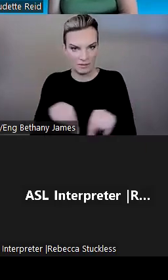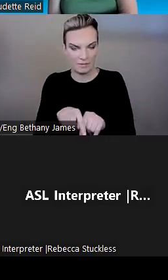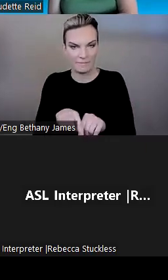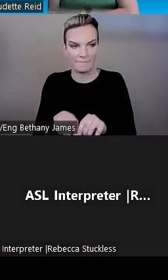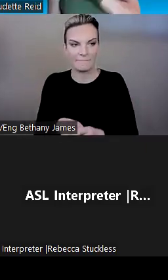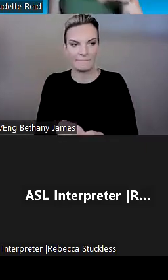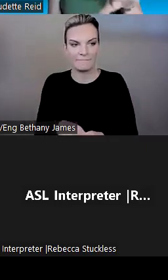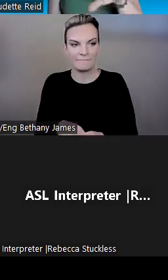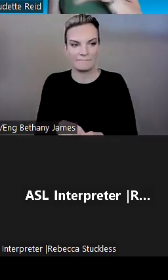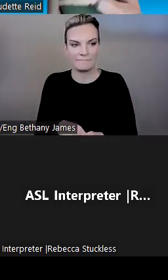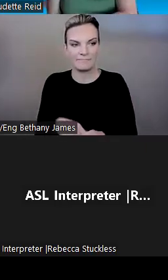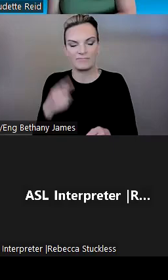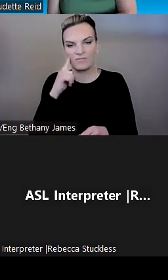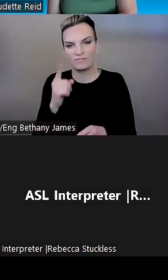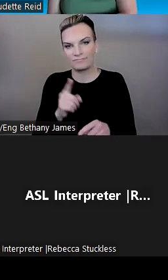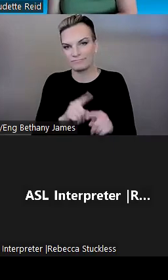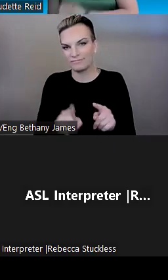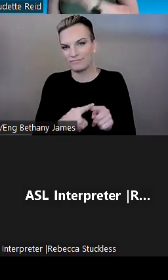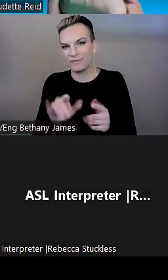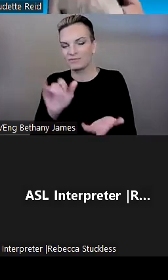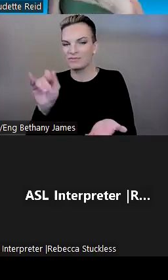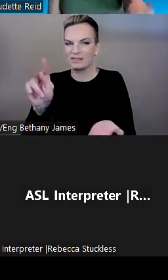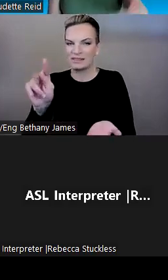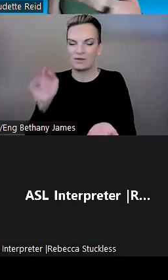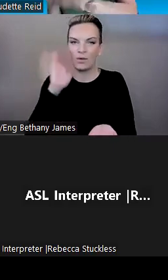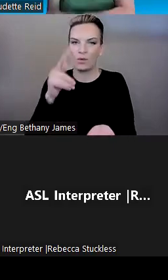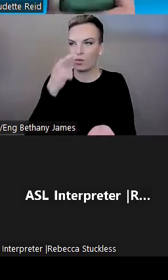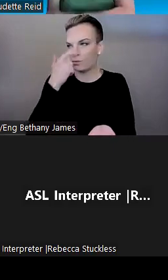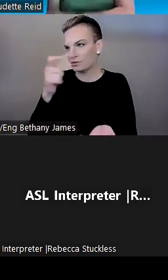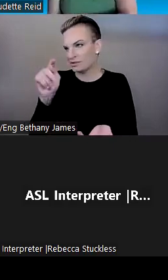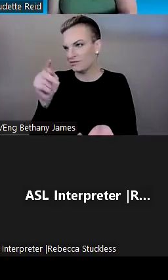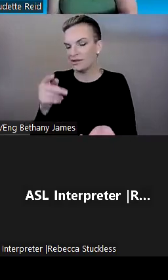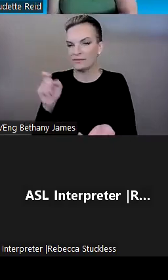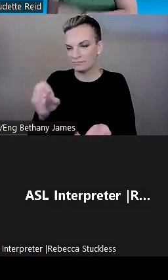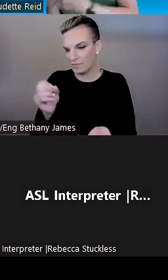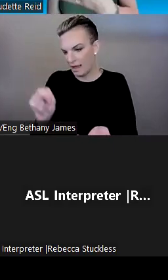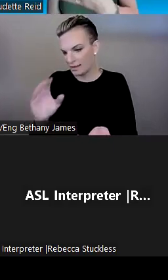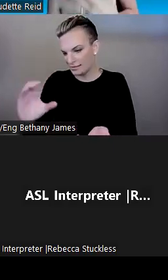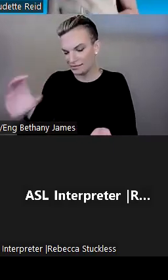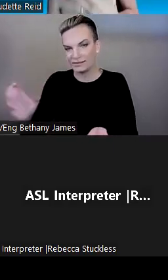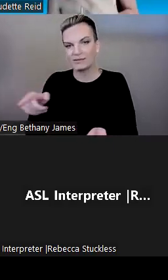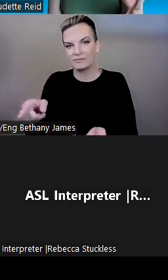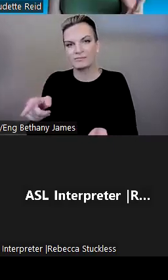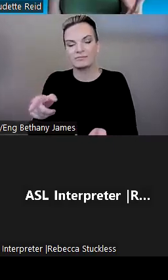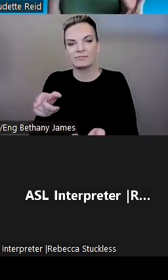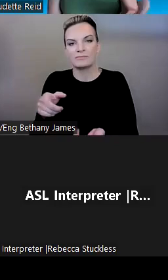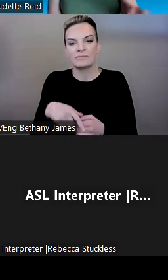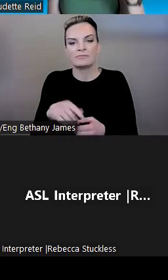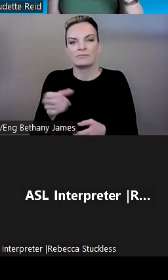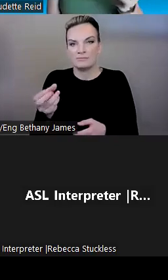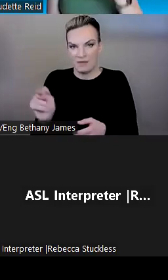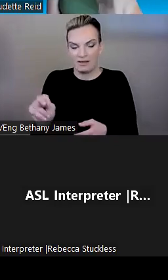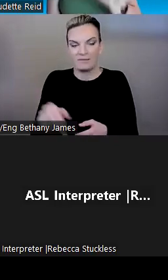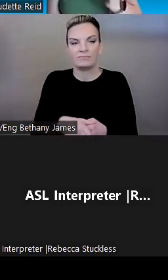and action. Now that's what you see on TV when you're watching and you can turn on closed captions. You can only turn on closed